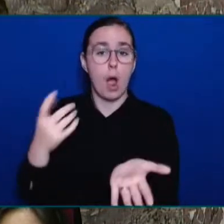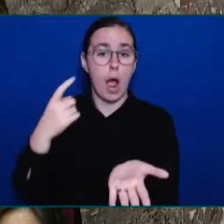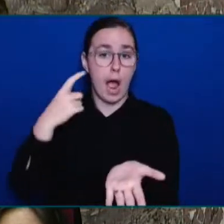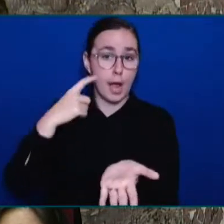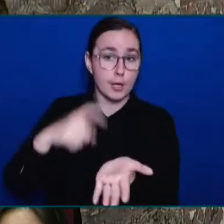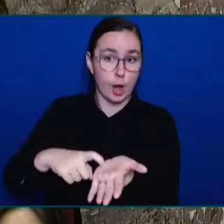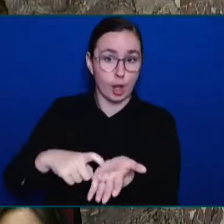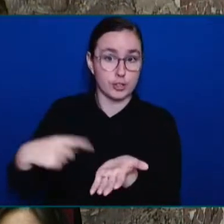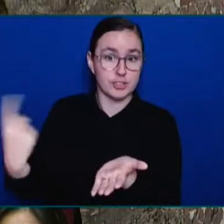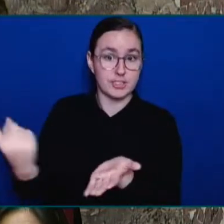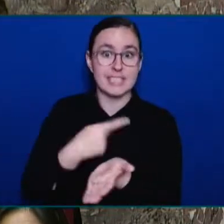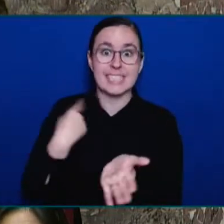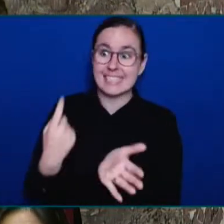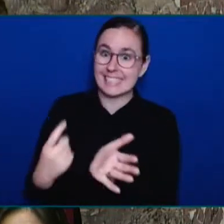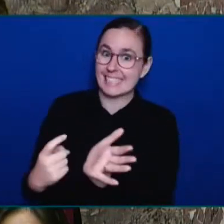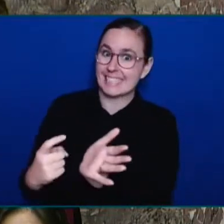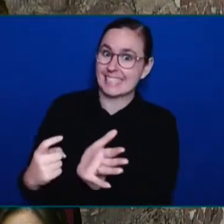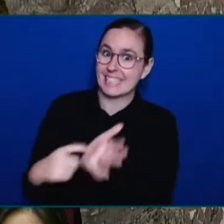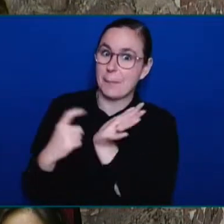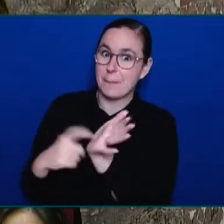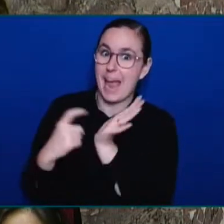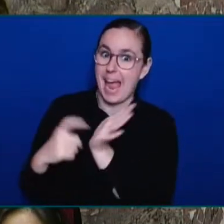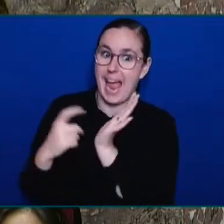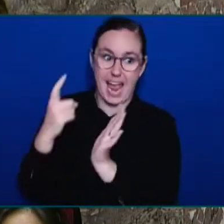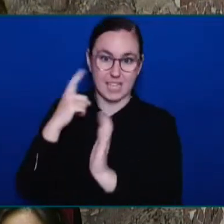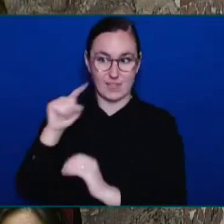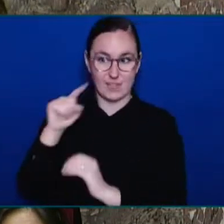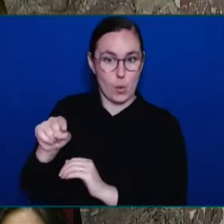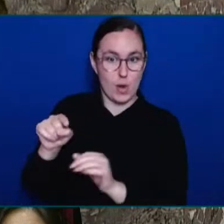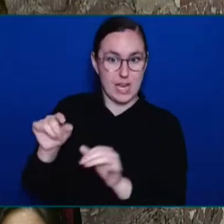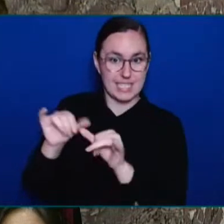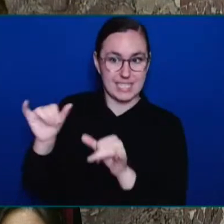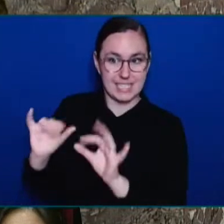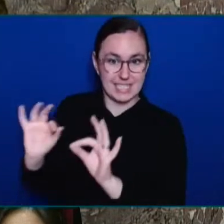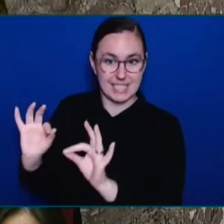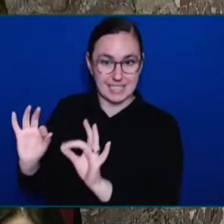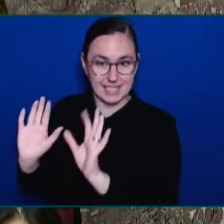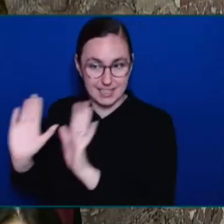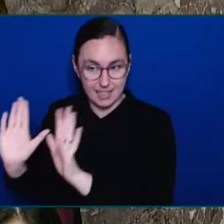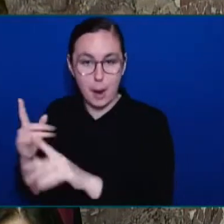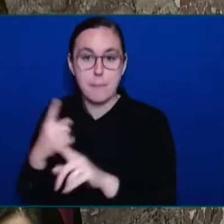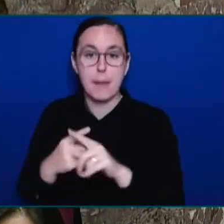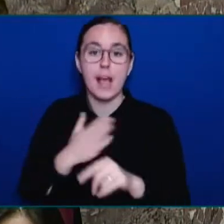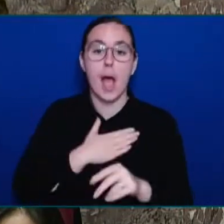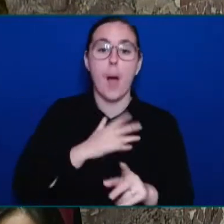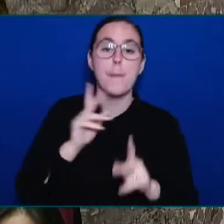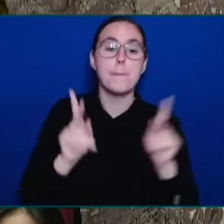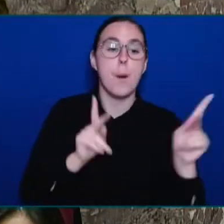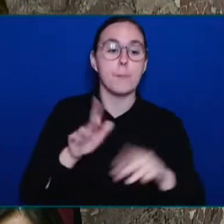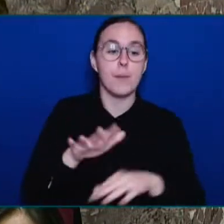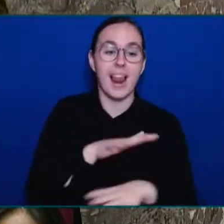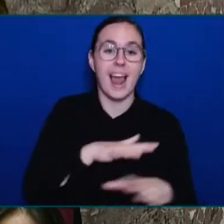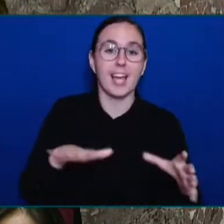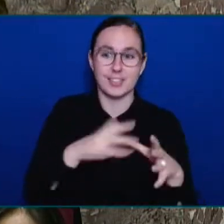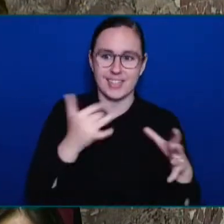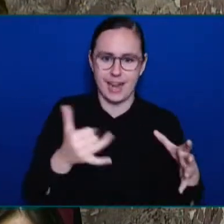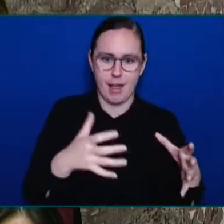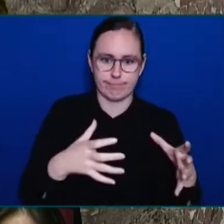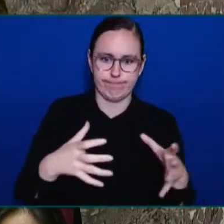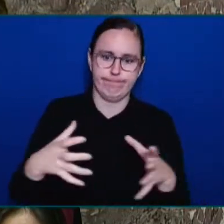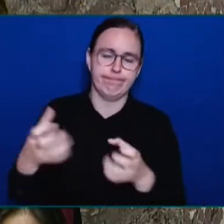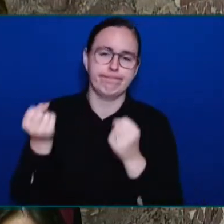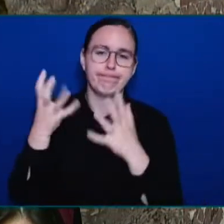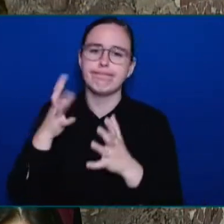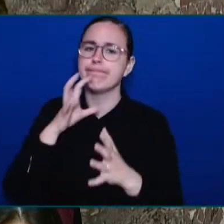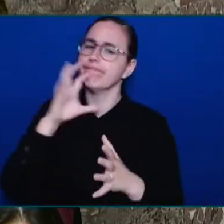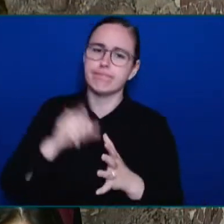we presented on, Honourable Speaker, on Thursday, a Health Human Resources Plan for the coming years that will focus on retention of our existing